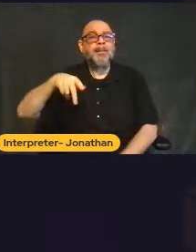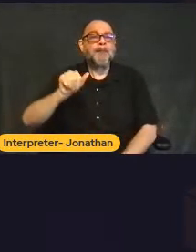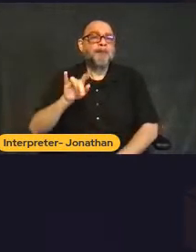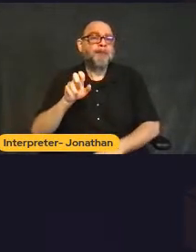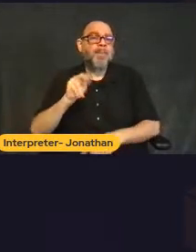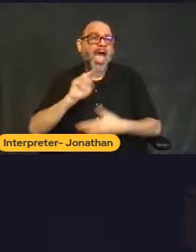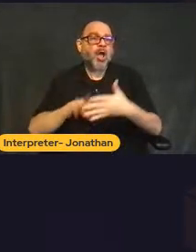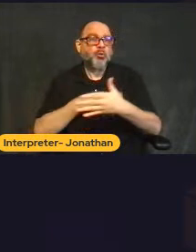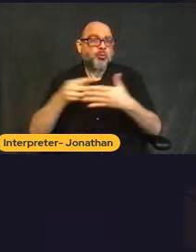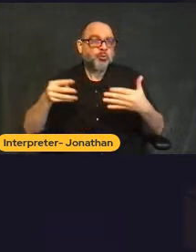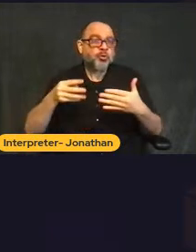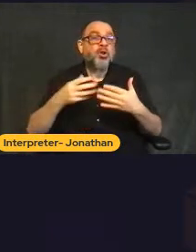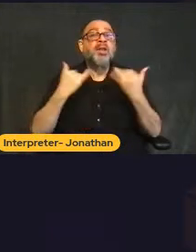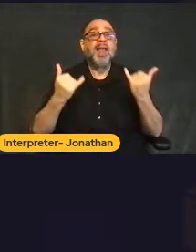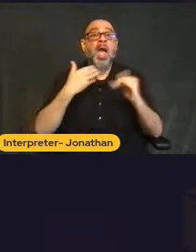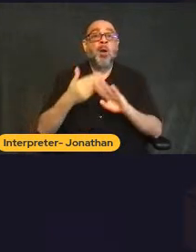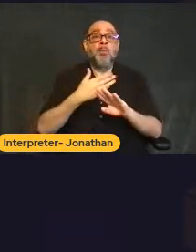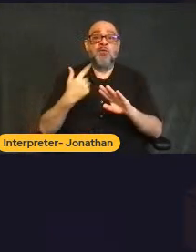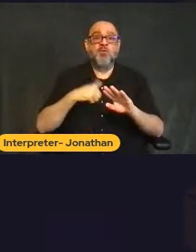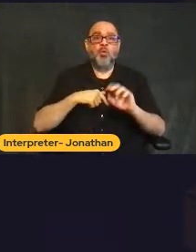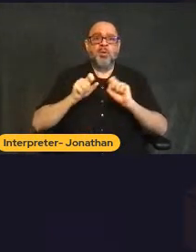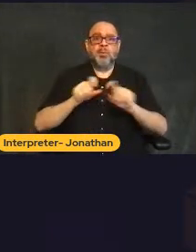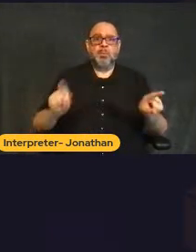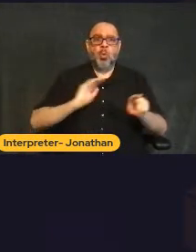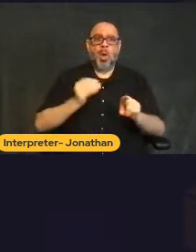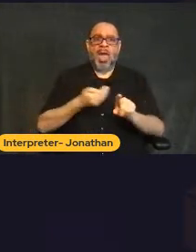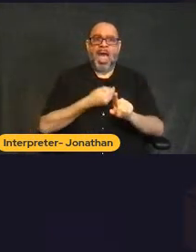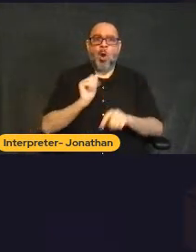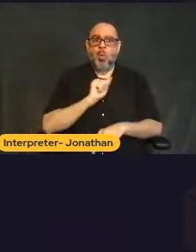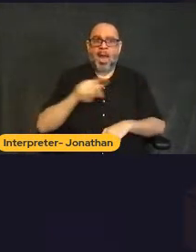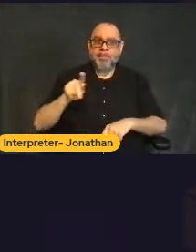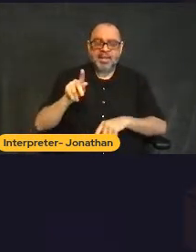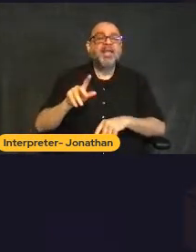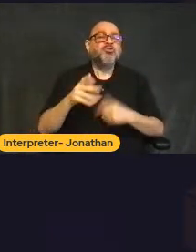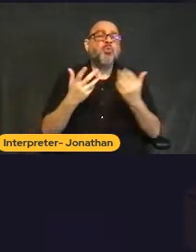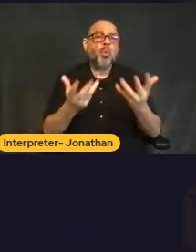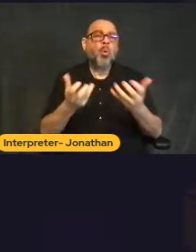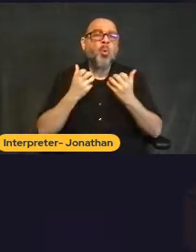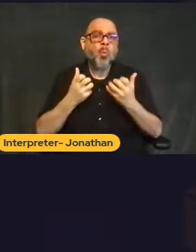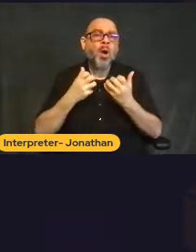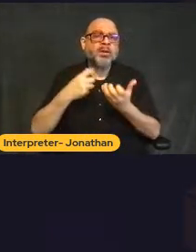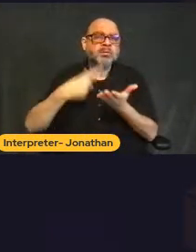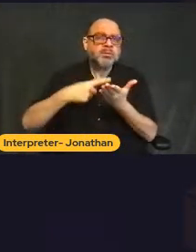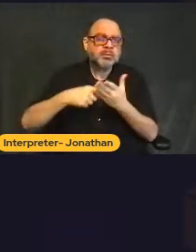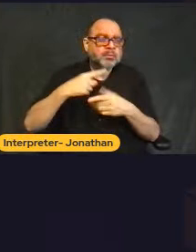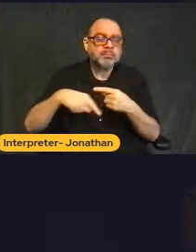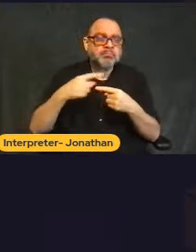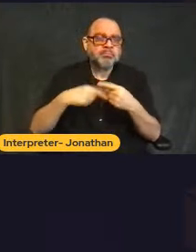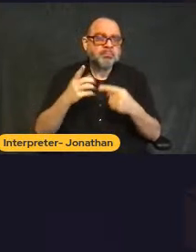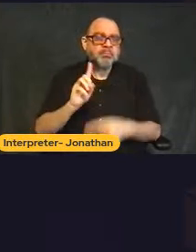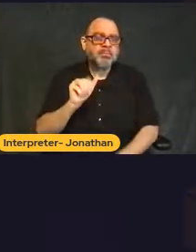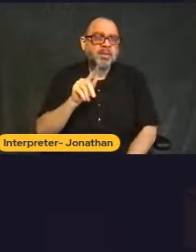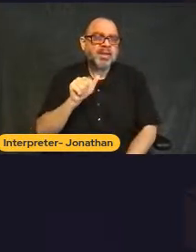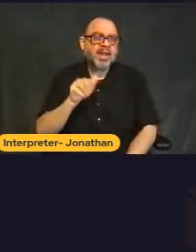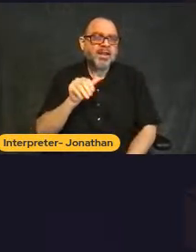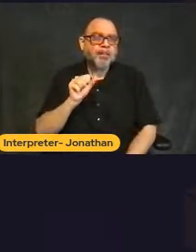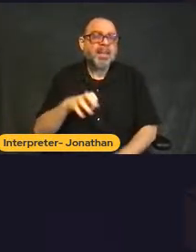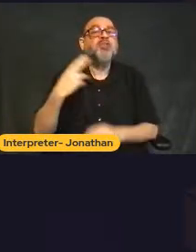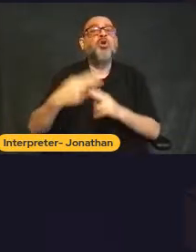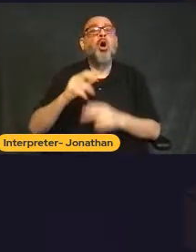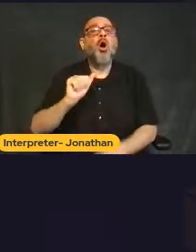we jump into deploying our application, let's talk about AWS Amplify. So Amplify is a set of